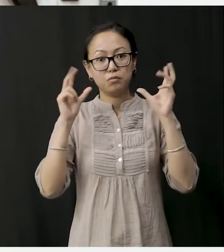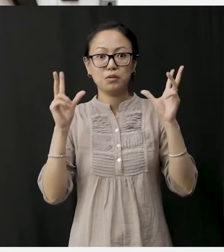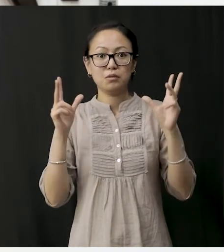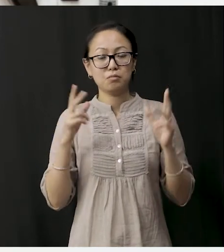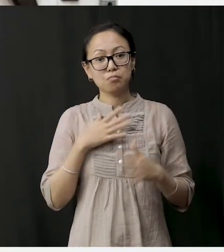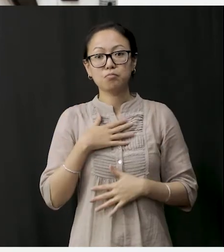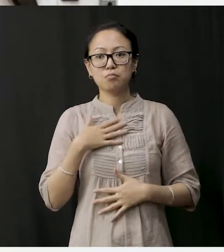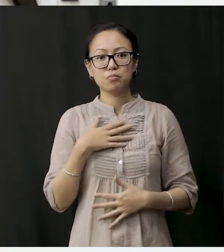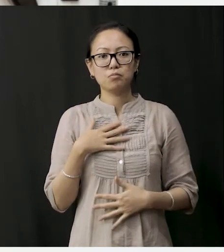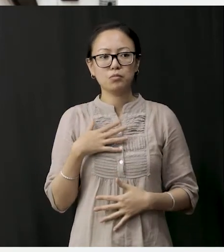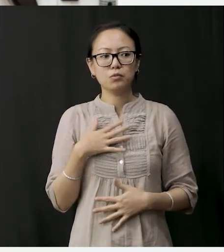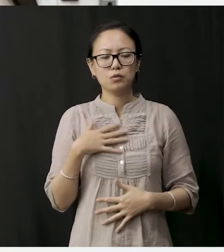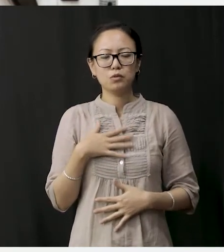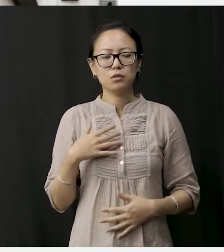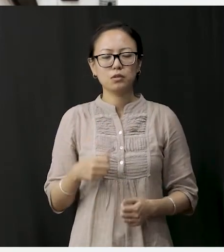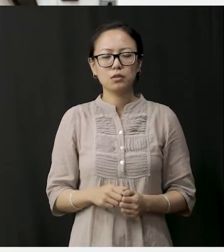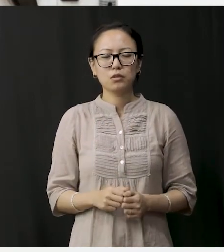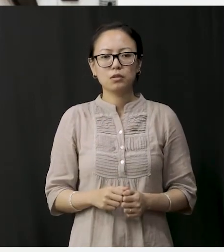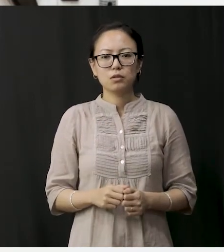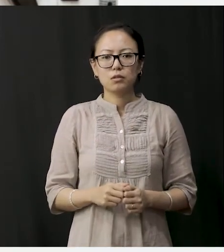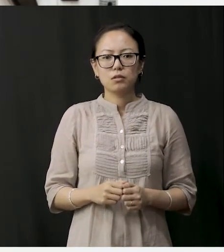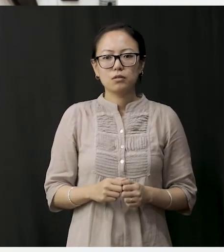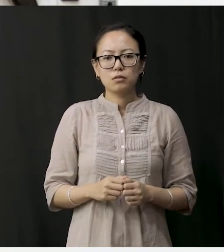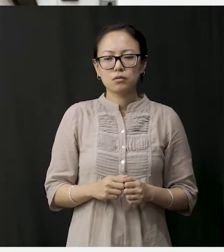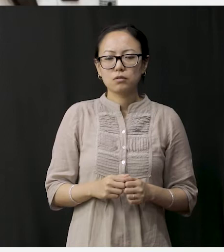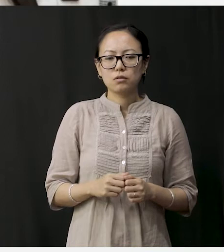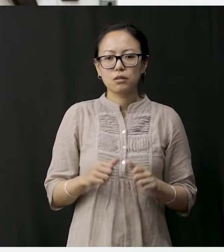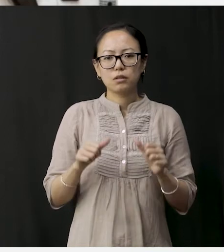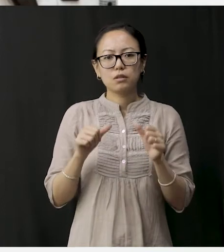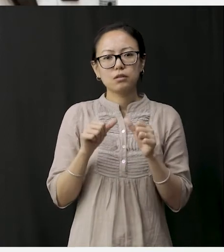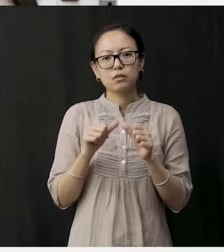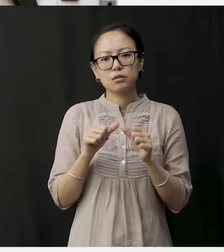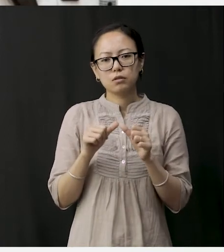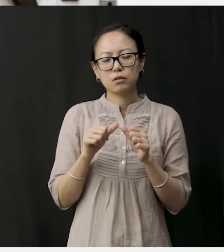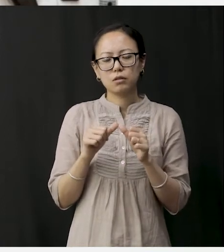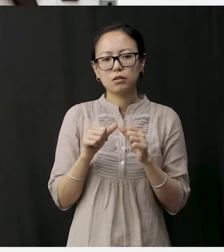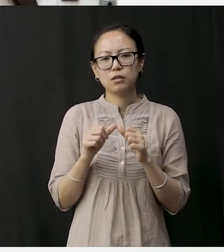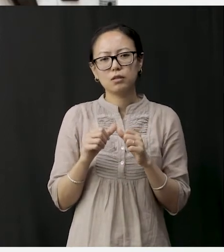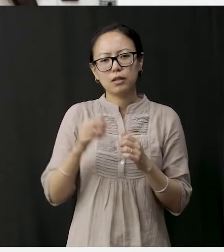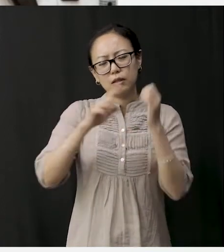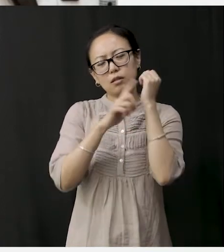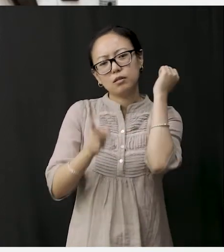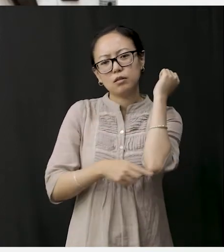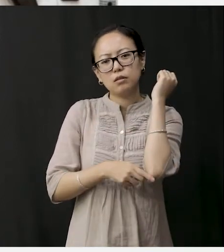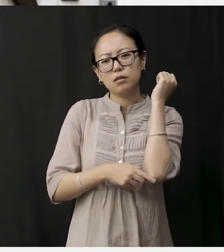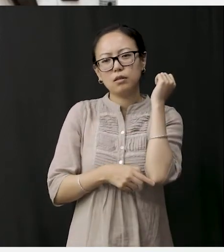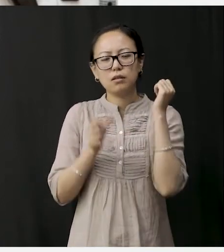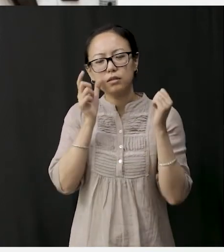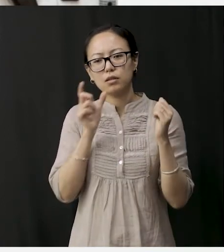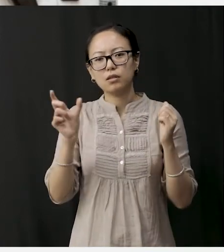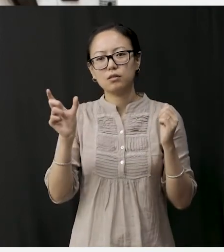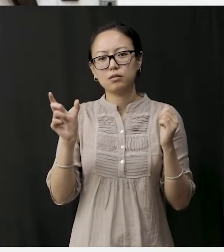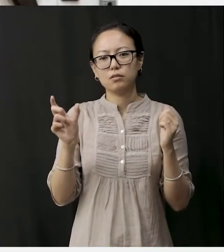interesting. And then he saw that the barber finally gave a massage to his uncle THRELI. Now when